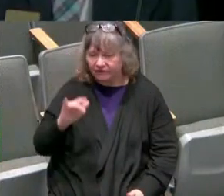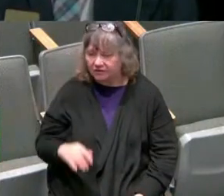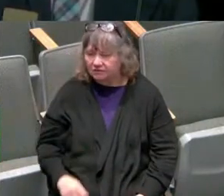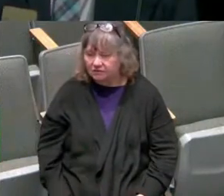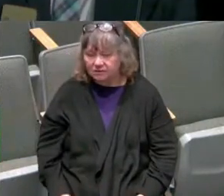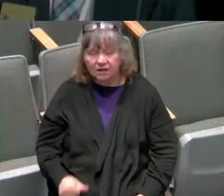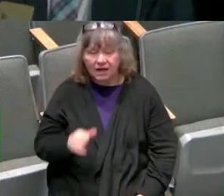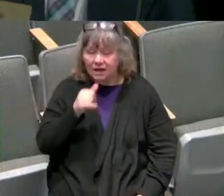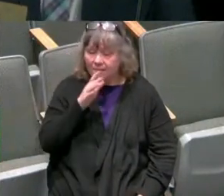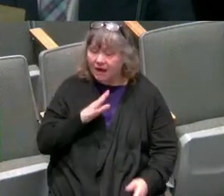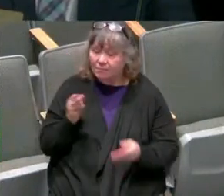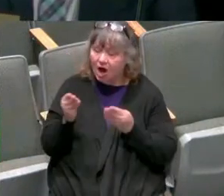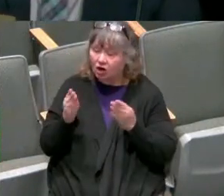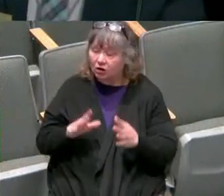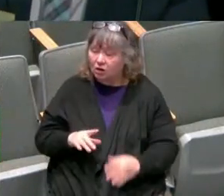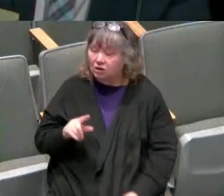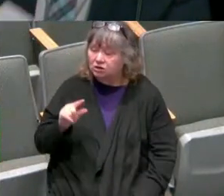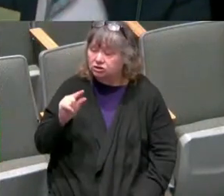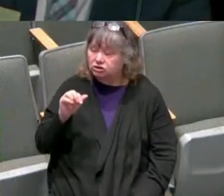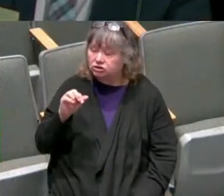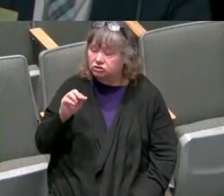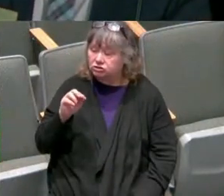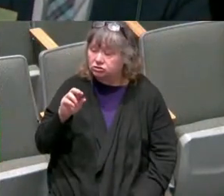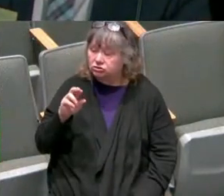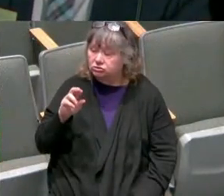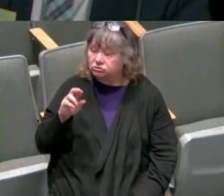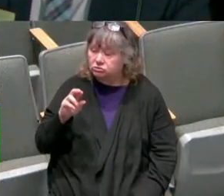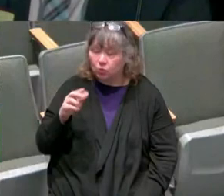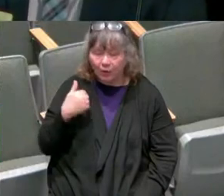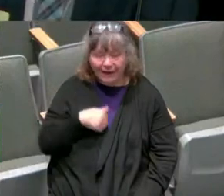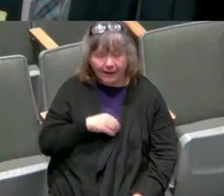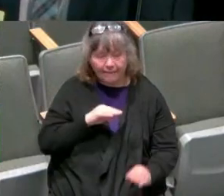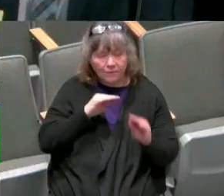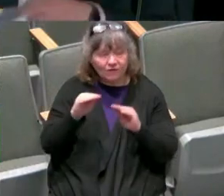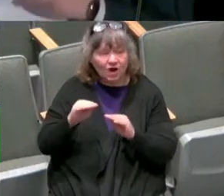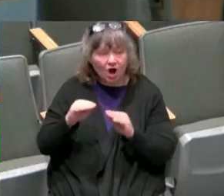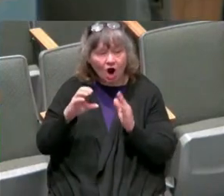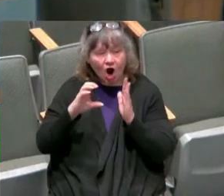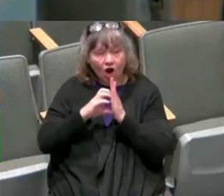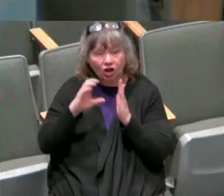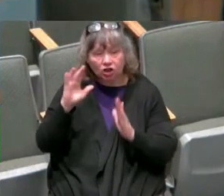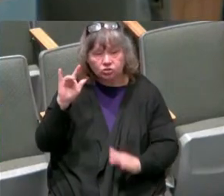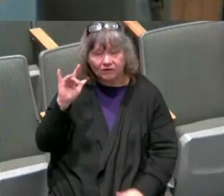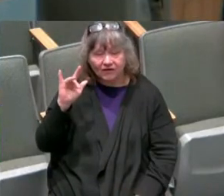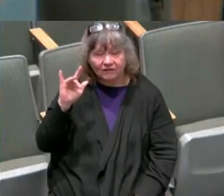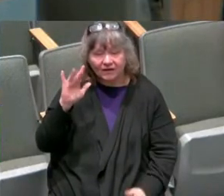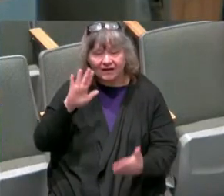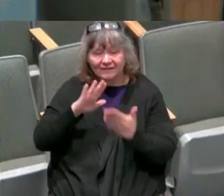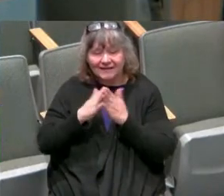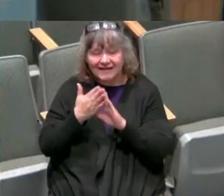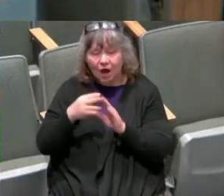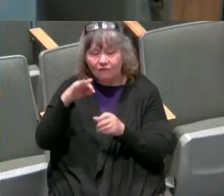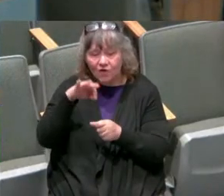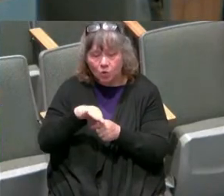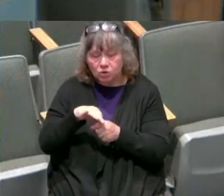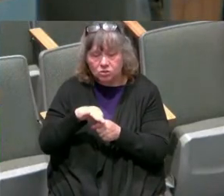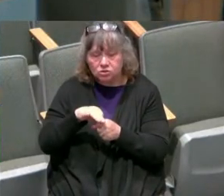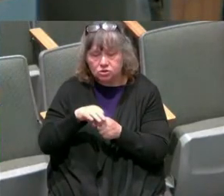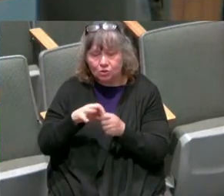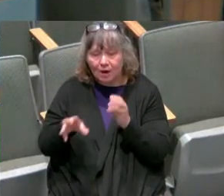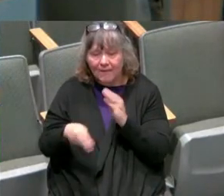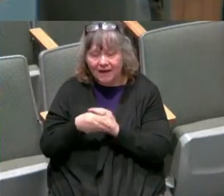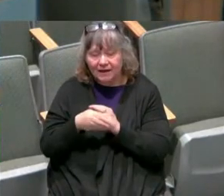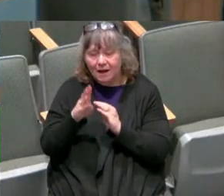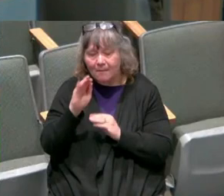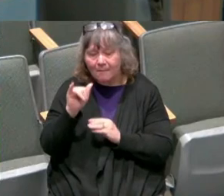about a moderator Gary trundle planning board we move article 25 we move the town vote to amend the zoning bylaws of the town of